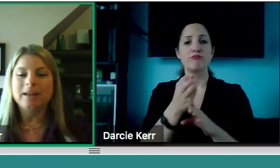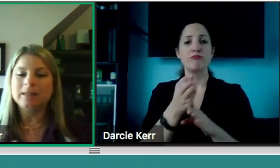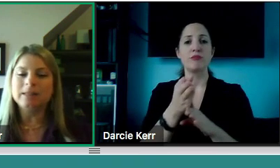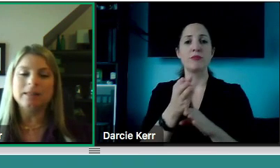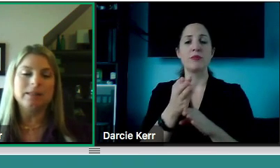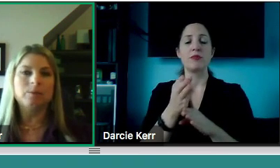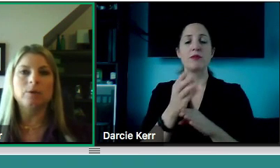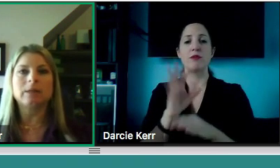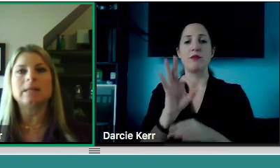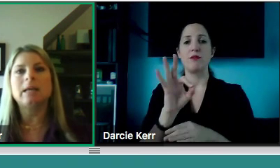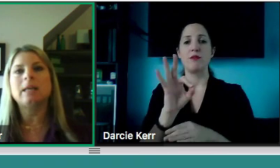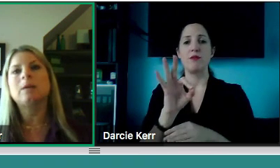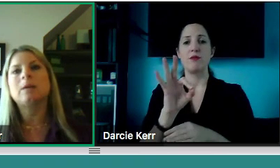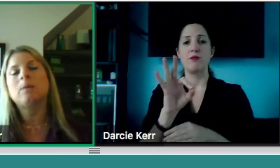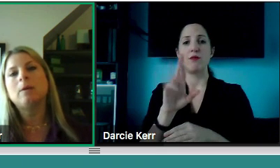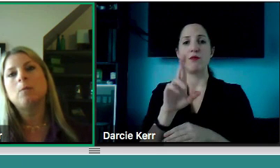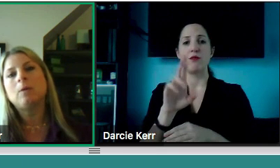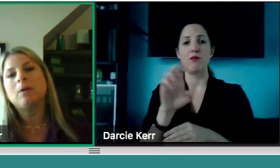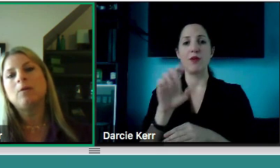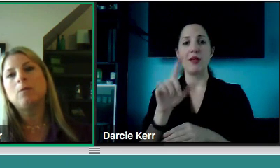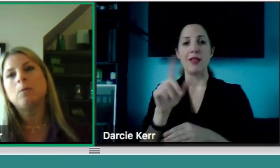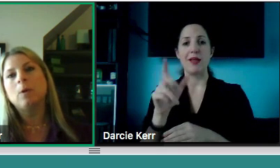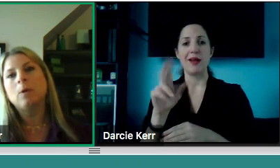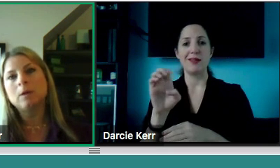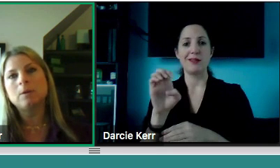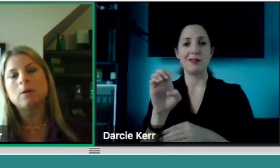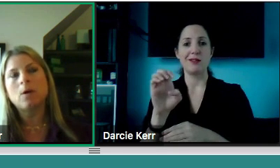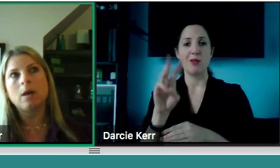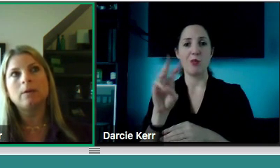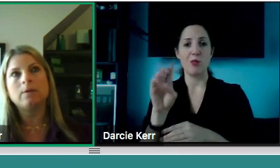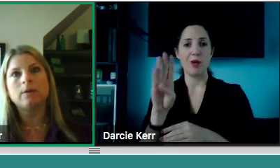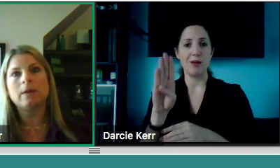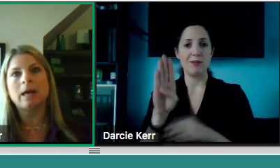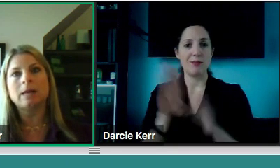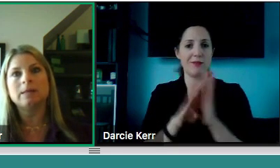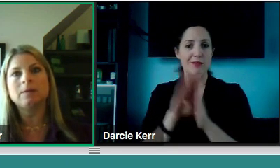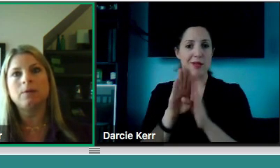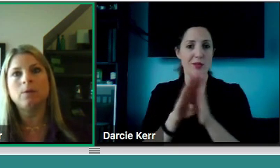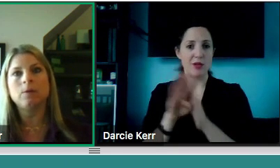forwarding, this is super exciting. We've worked with